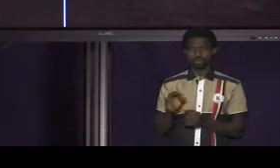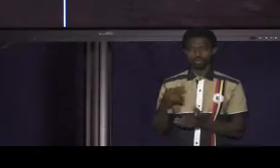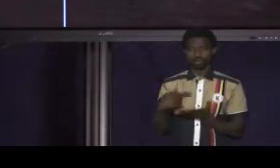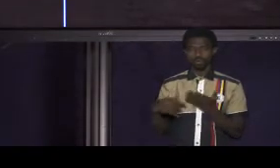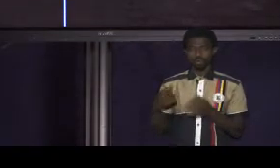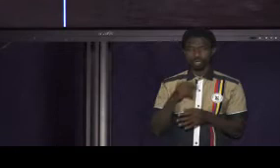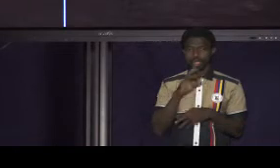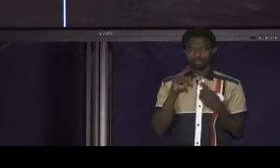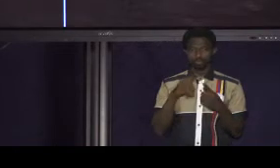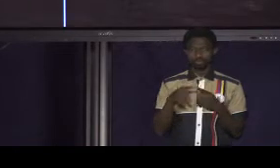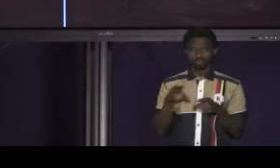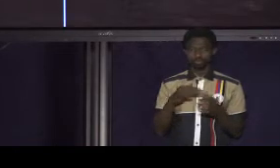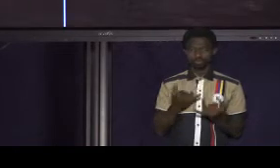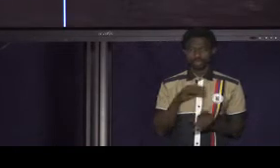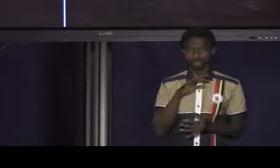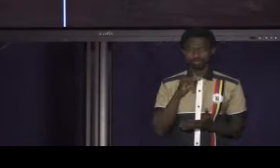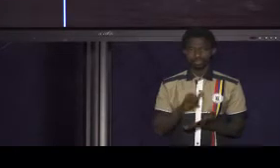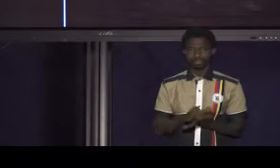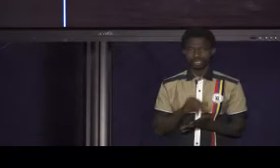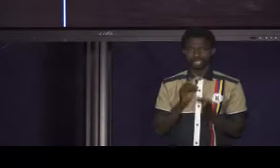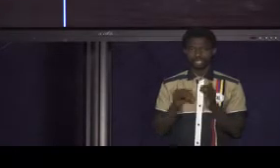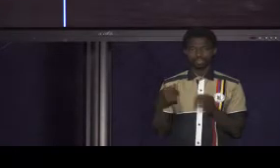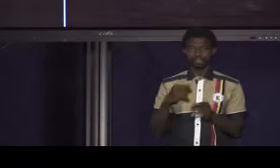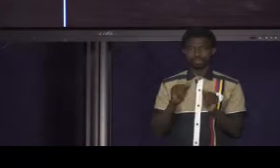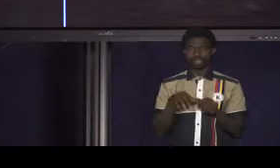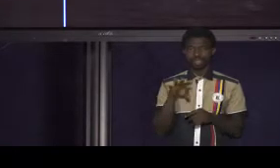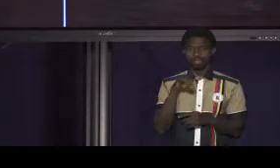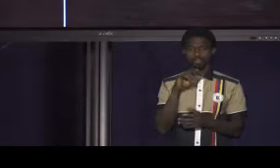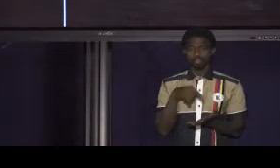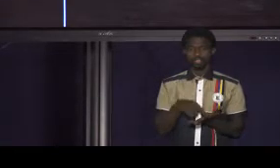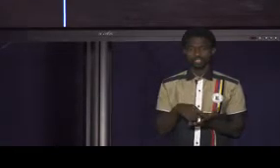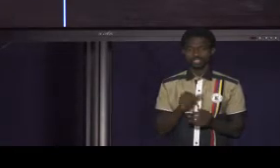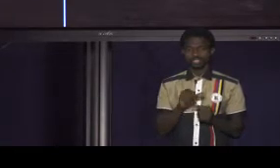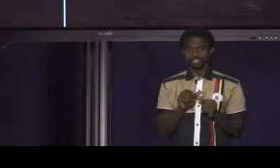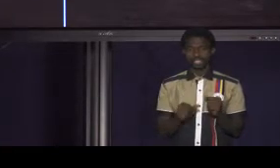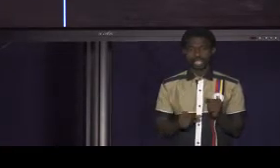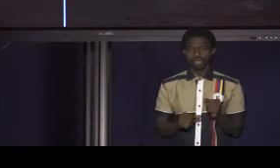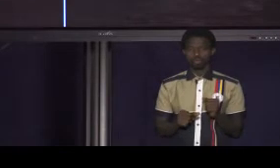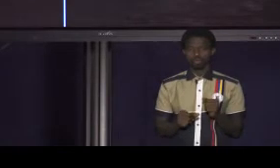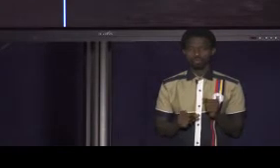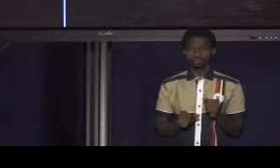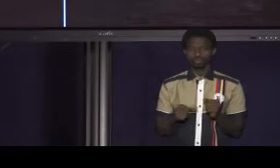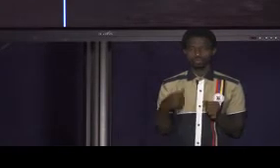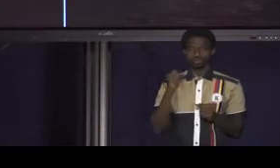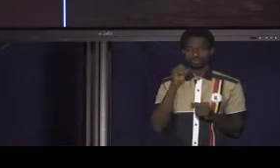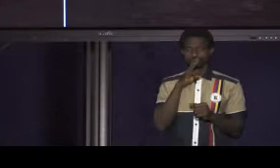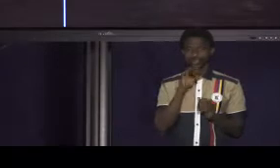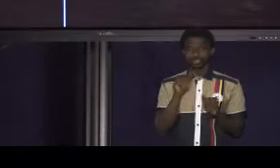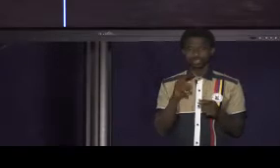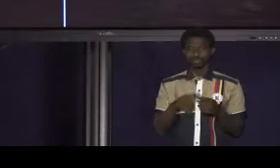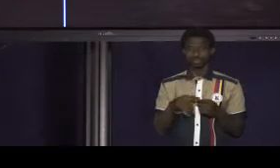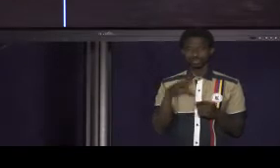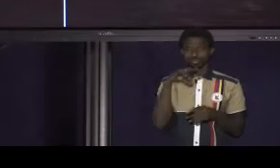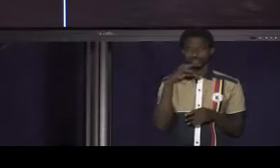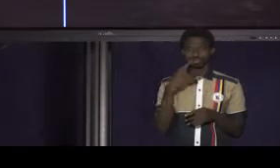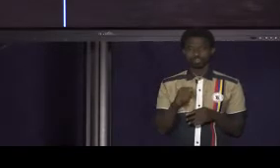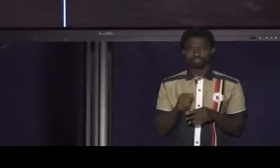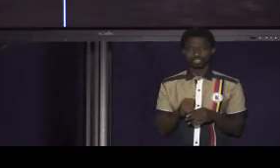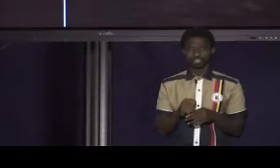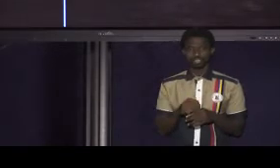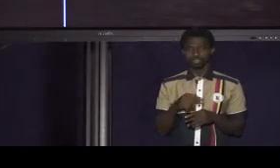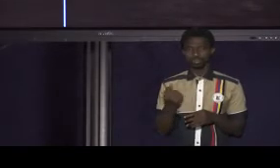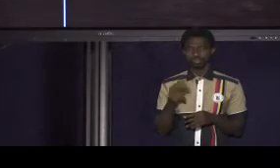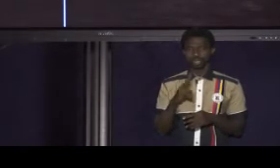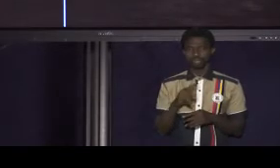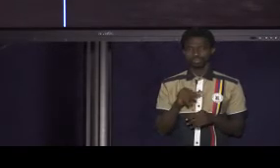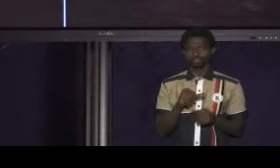we're going to do now is that if we can find this angle, we should be able to find the remaining two angles.